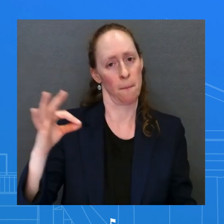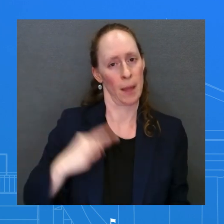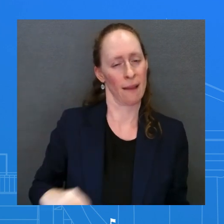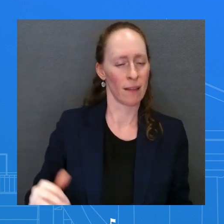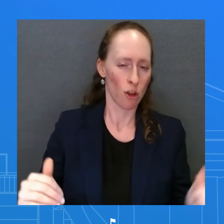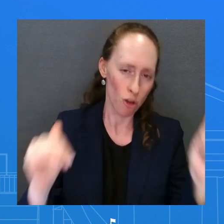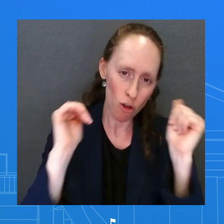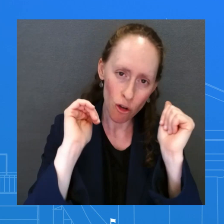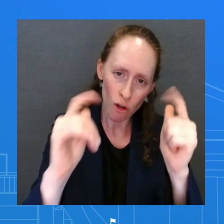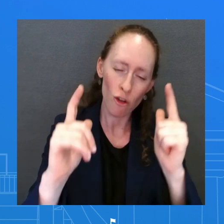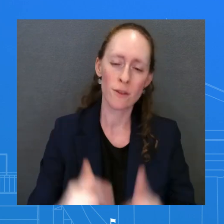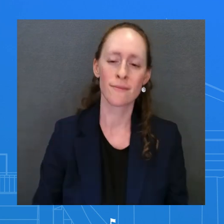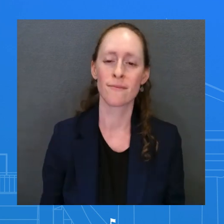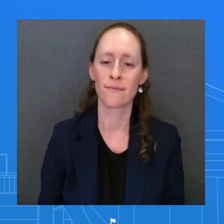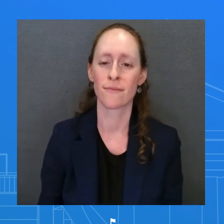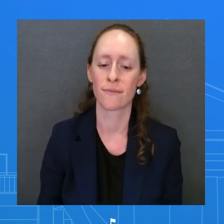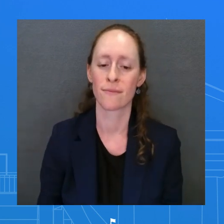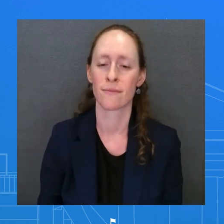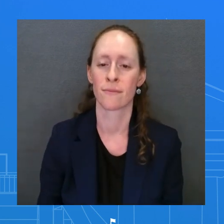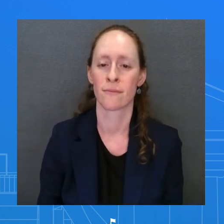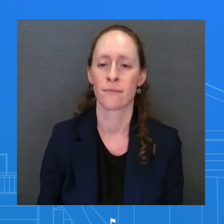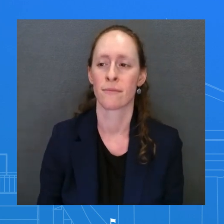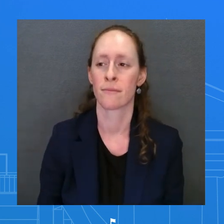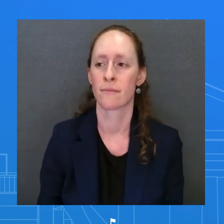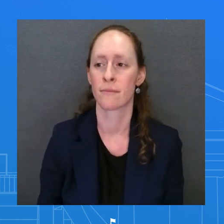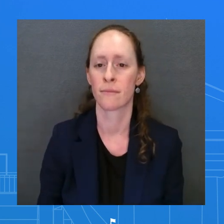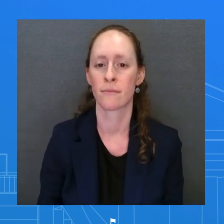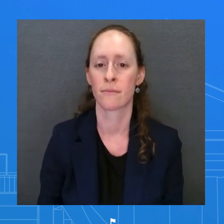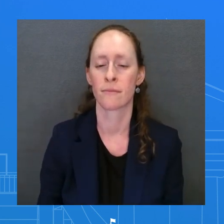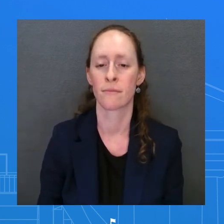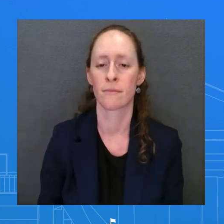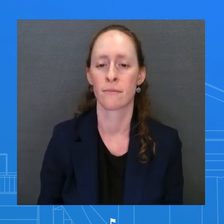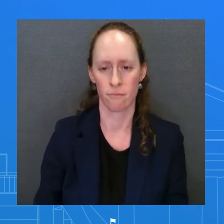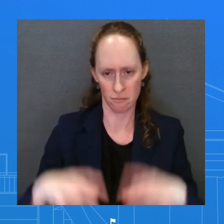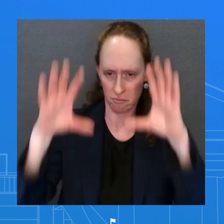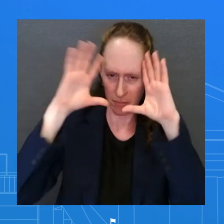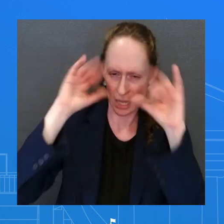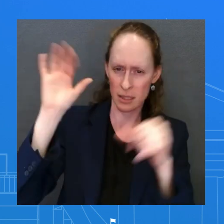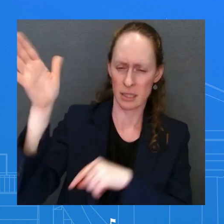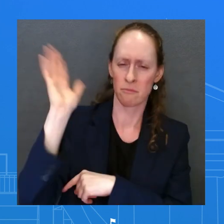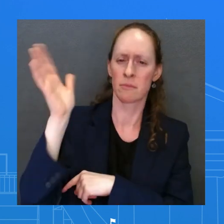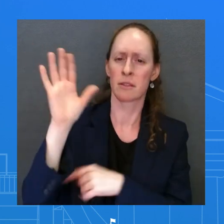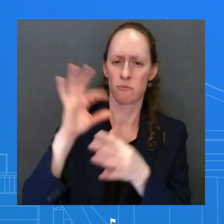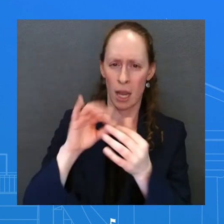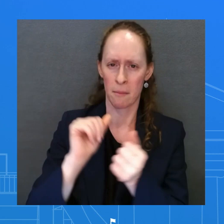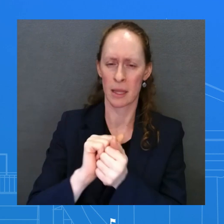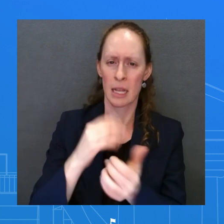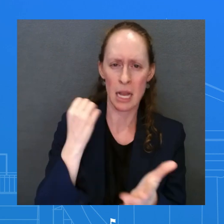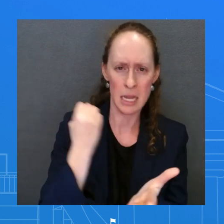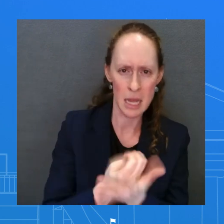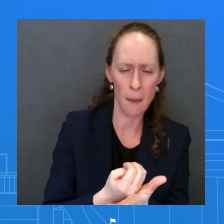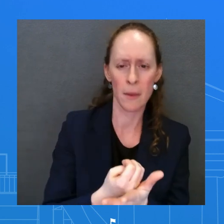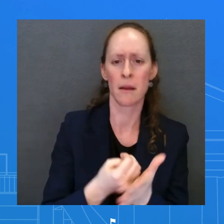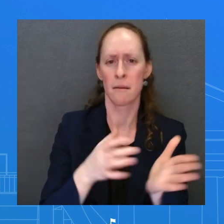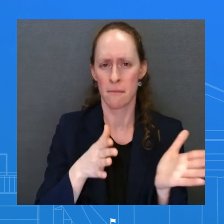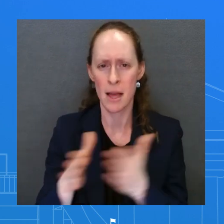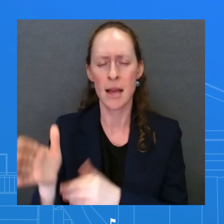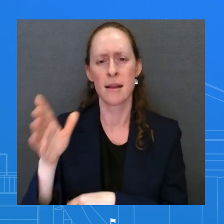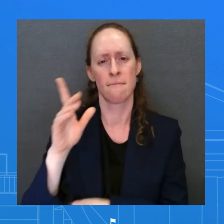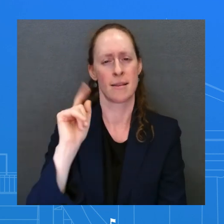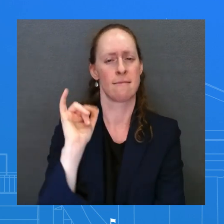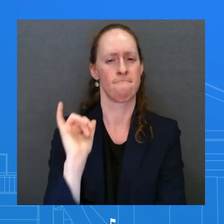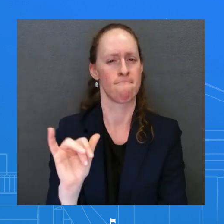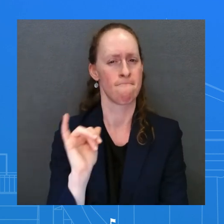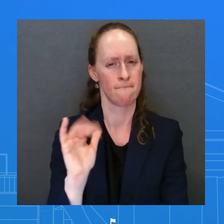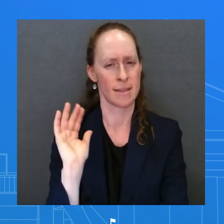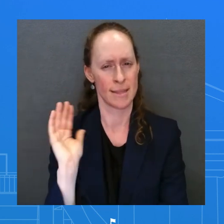speech on the economy next week, it seems like he's entering a mode where he's more willing to embrace the current economy, to tout the economic progress